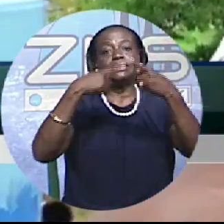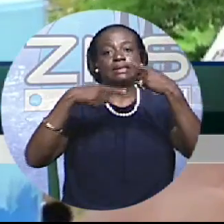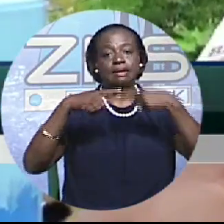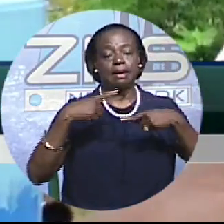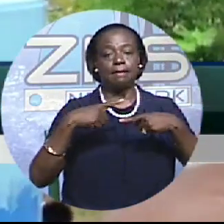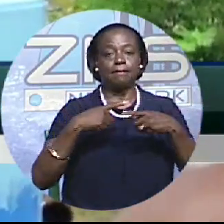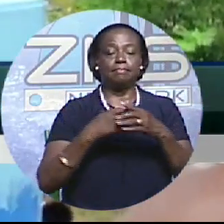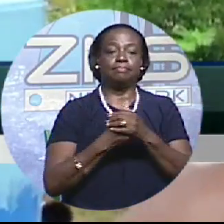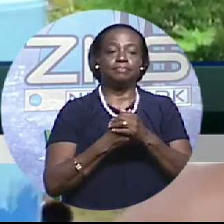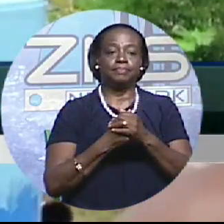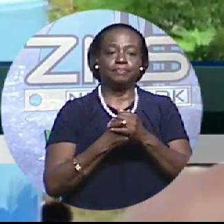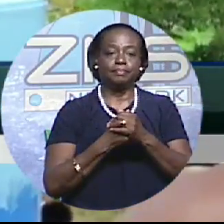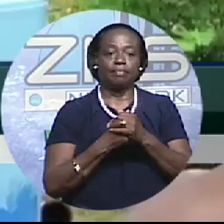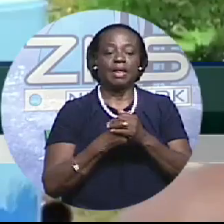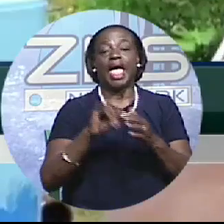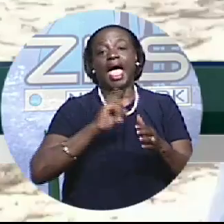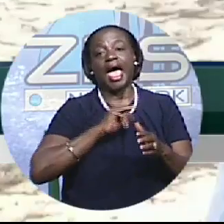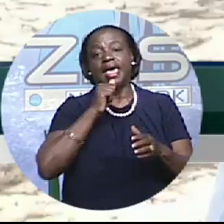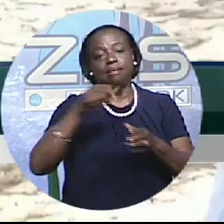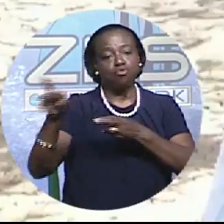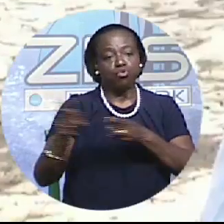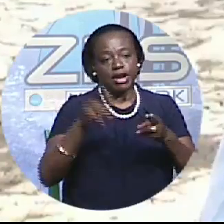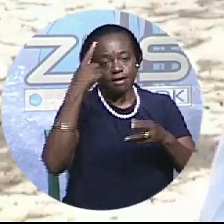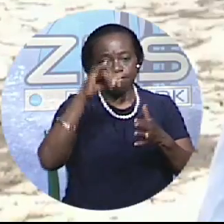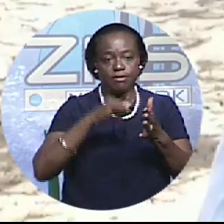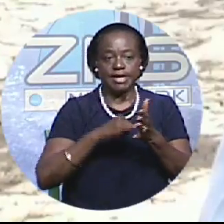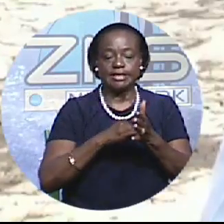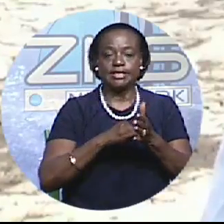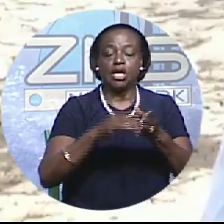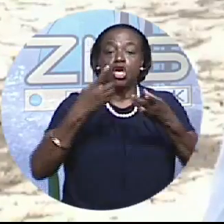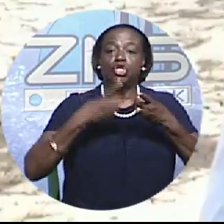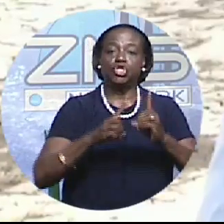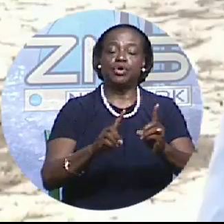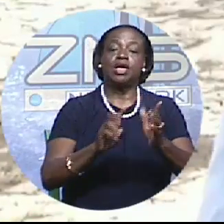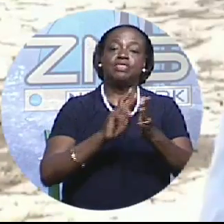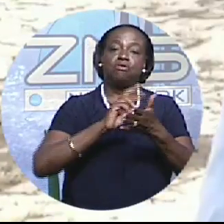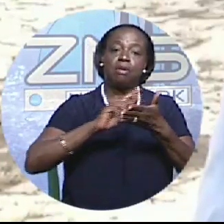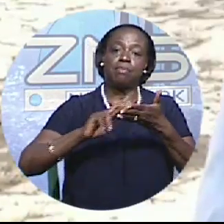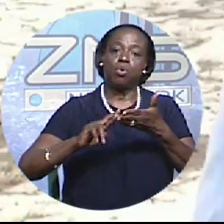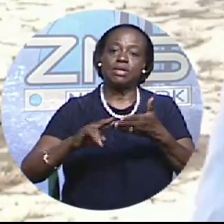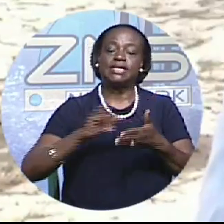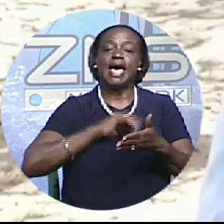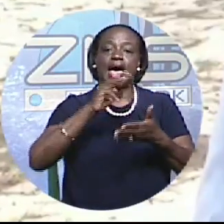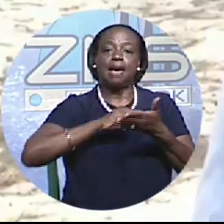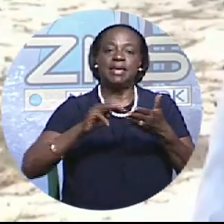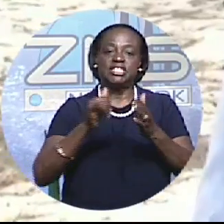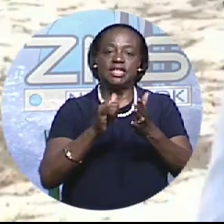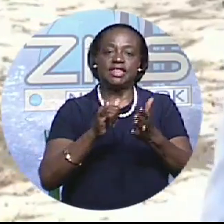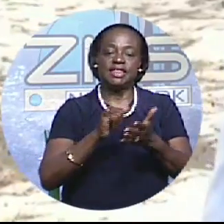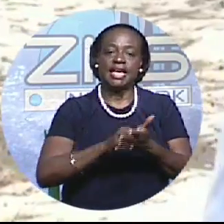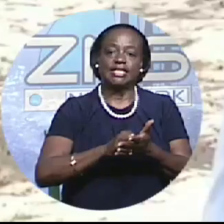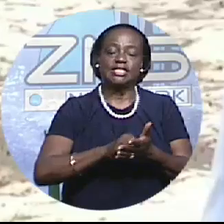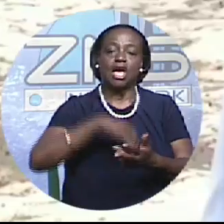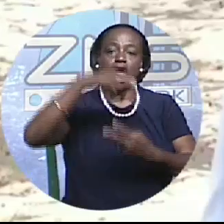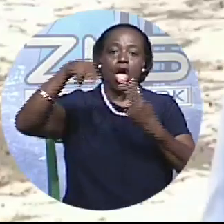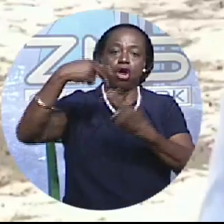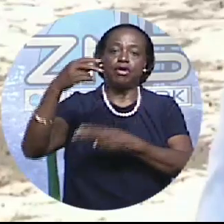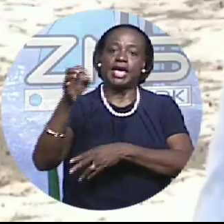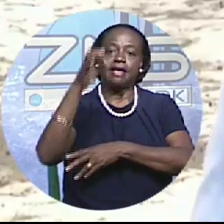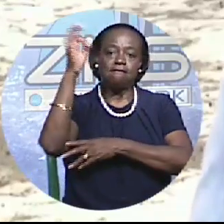unexpectedly. I'm ready for it. Now, during my reporting, I've mentioned Hurricane Francis that affected the